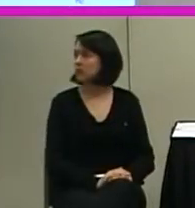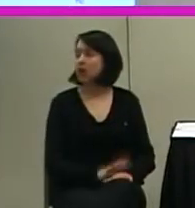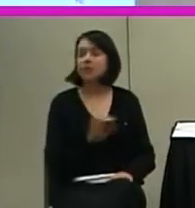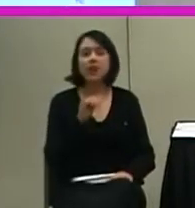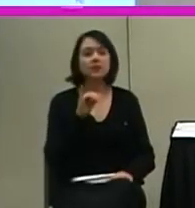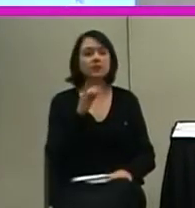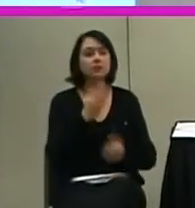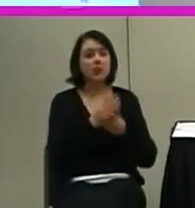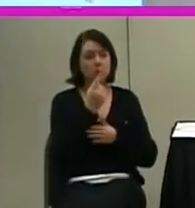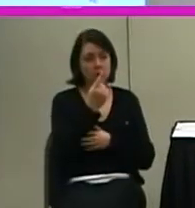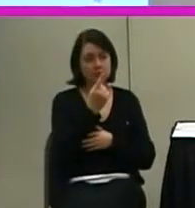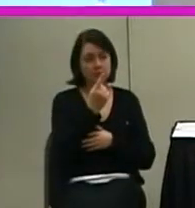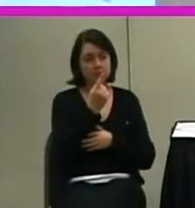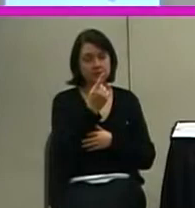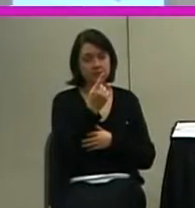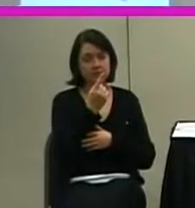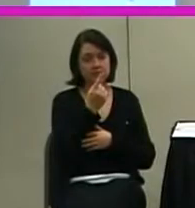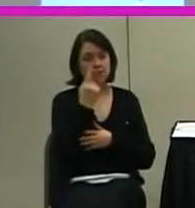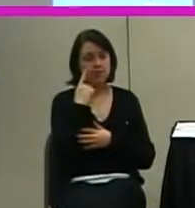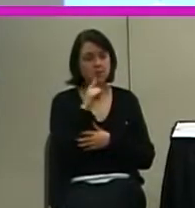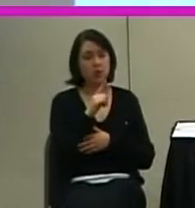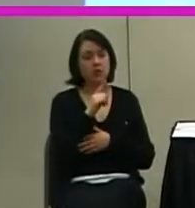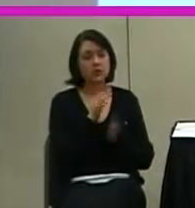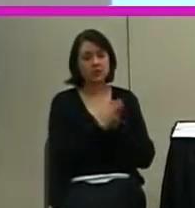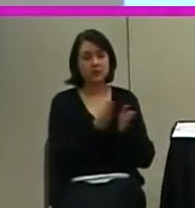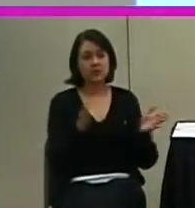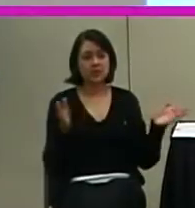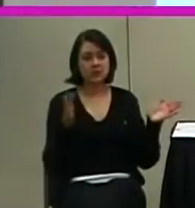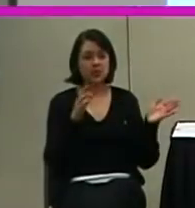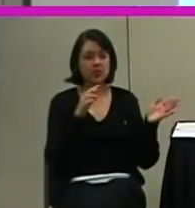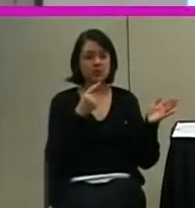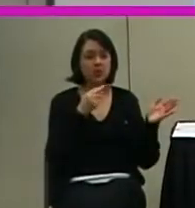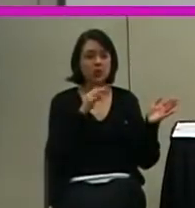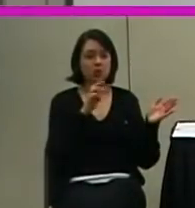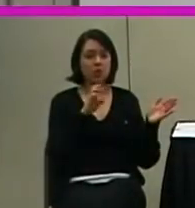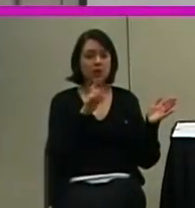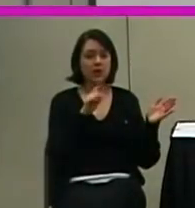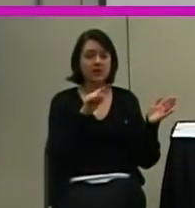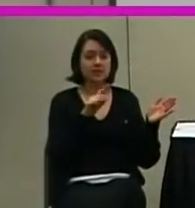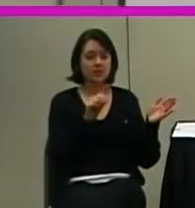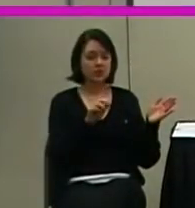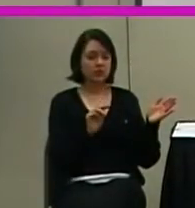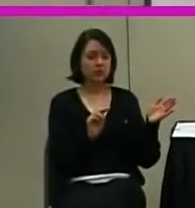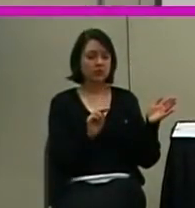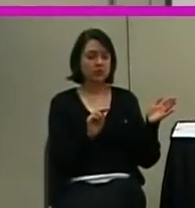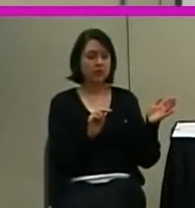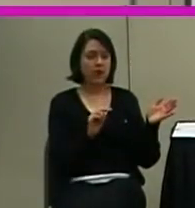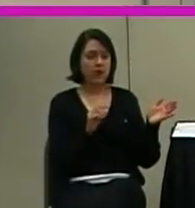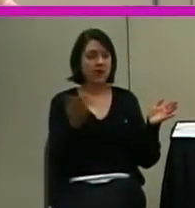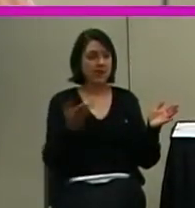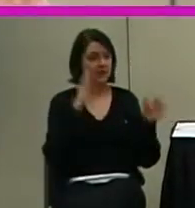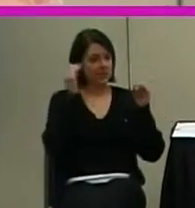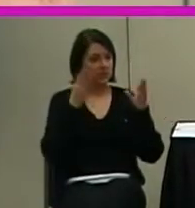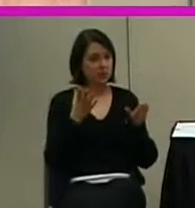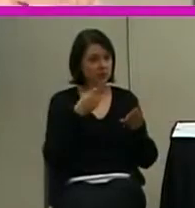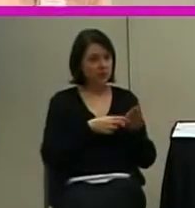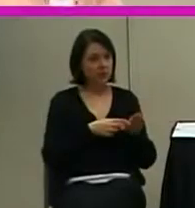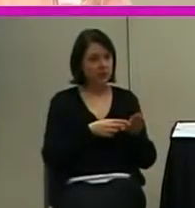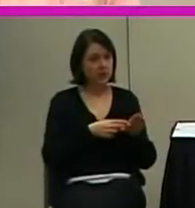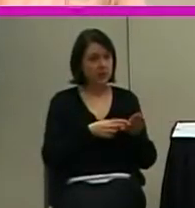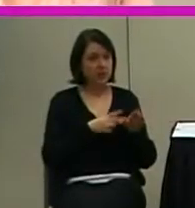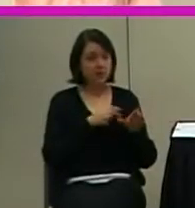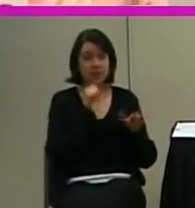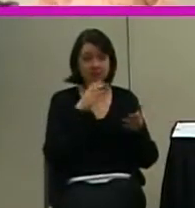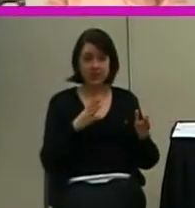step 1 of generalization. Have the teacher be in the group. But that's not going to do it either. Where we're going to end